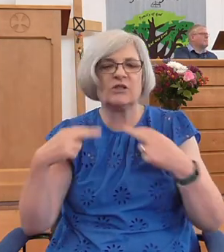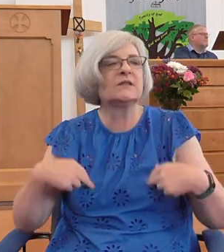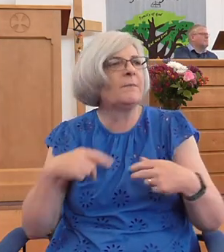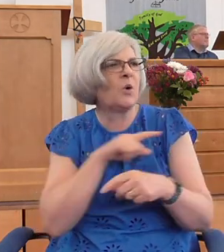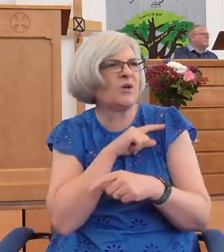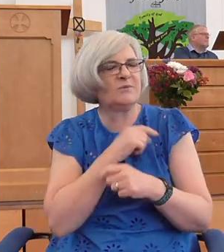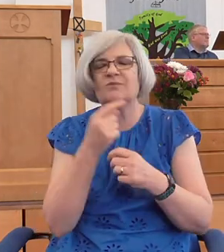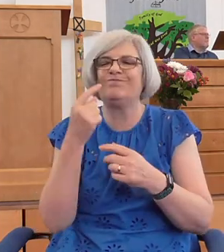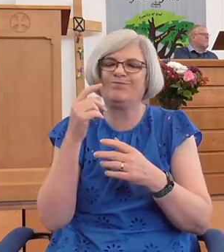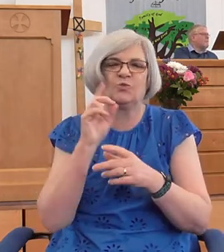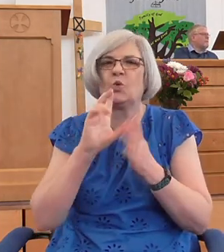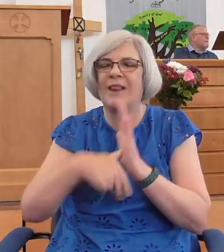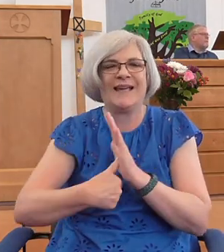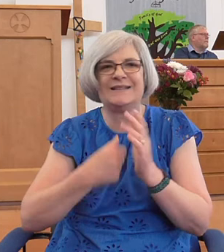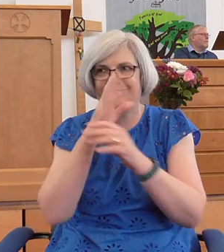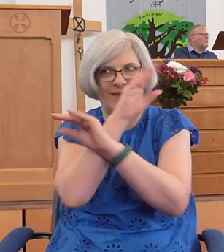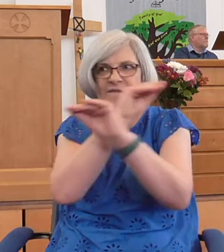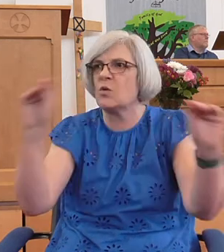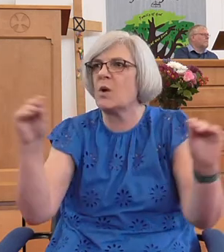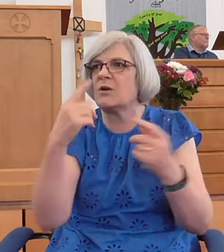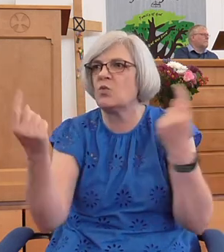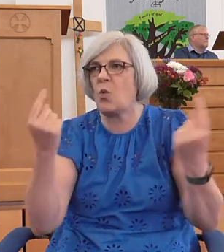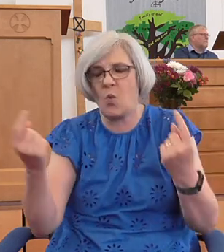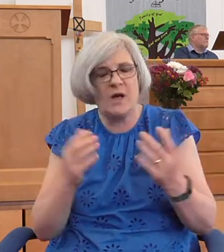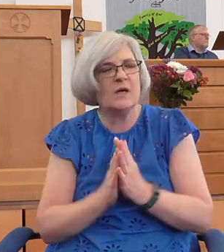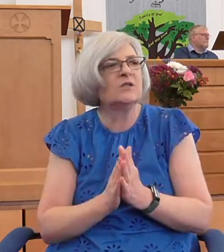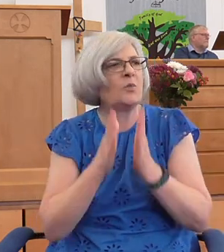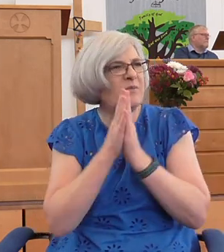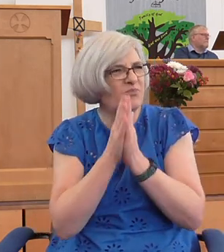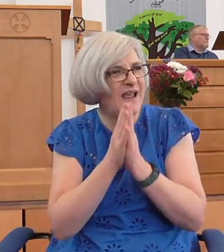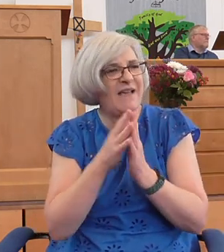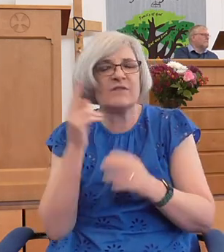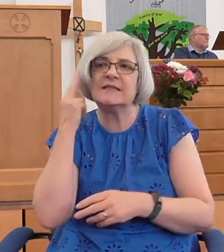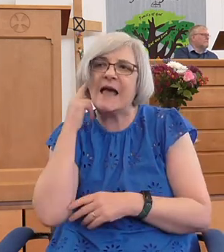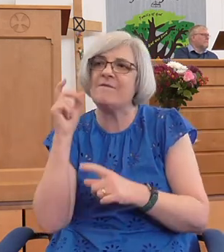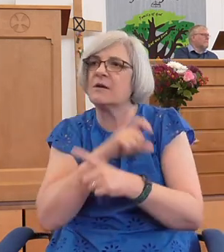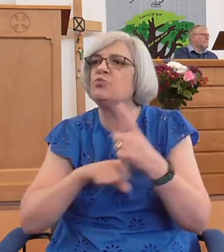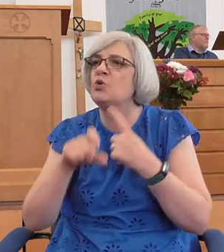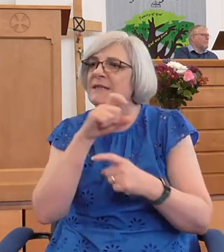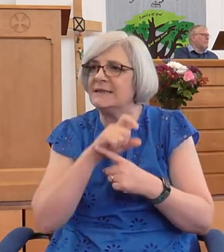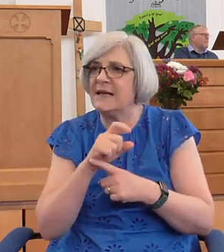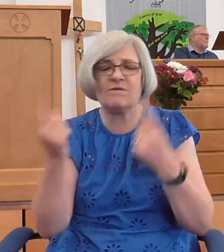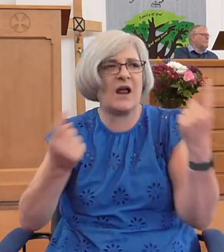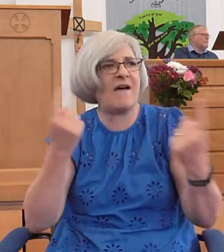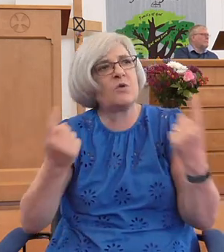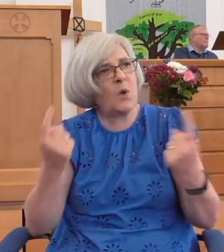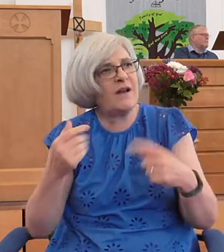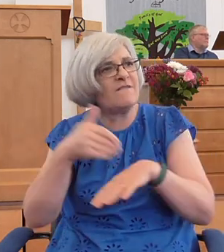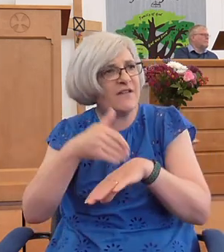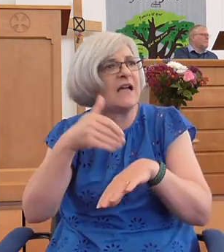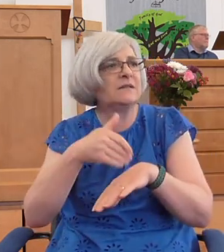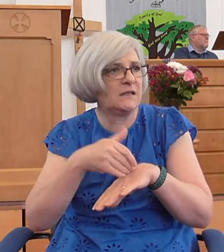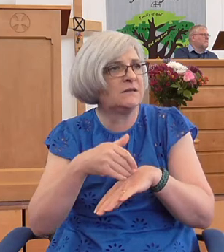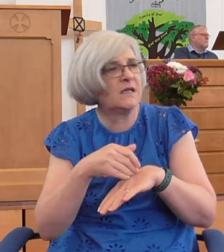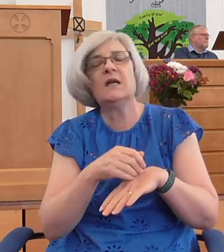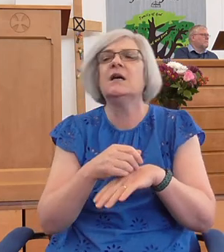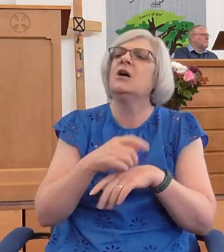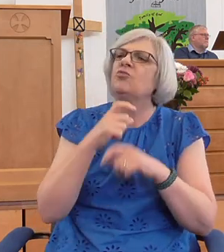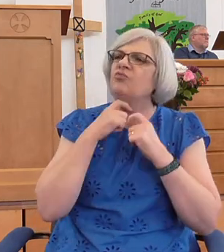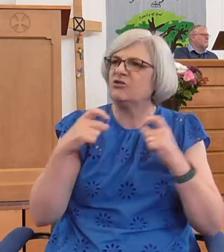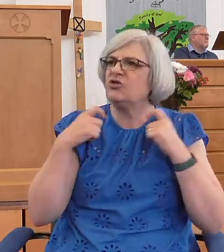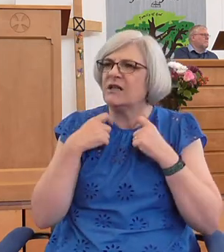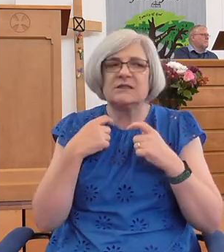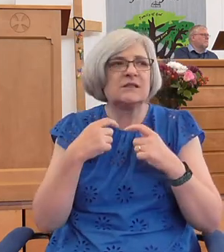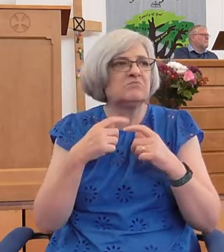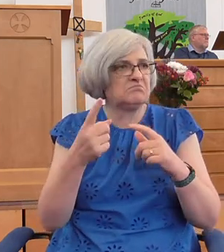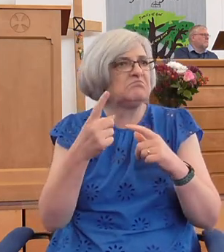everybody that it had happened. So we just pray for the whole deaf community and for everybody that's affected by that. Richard not only was